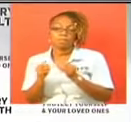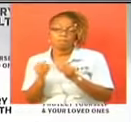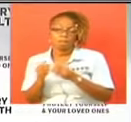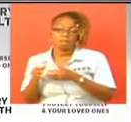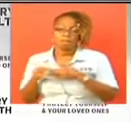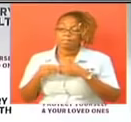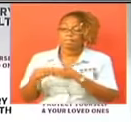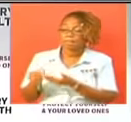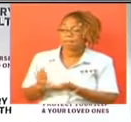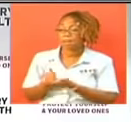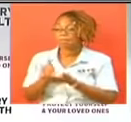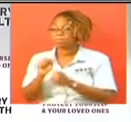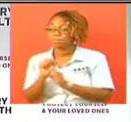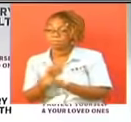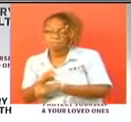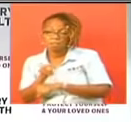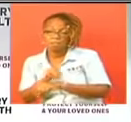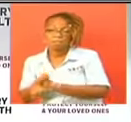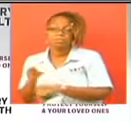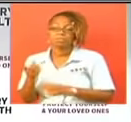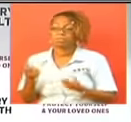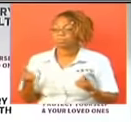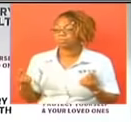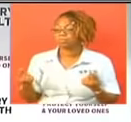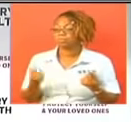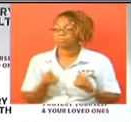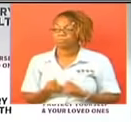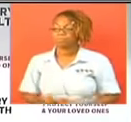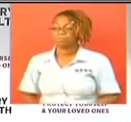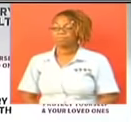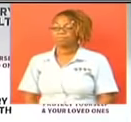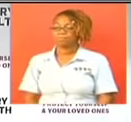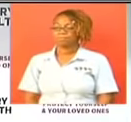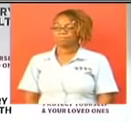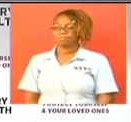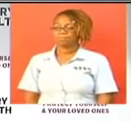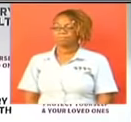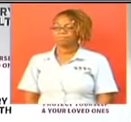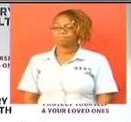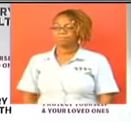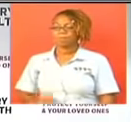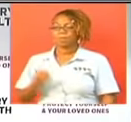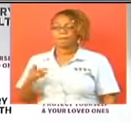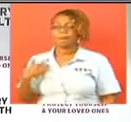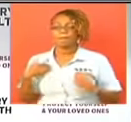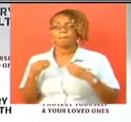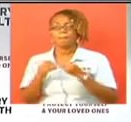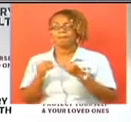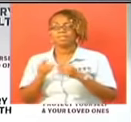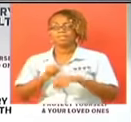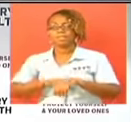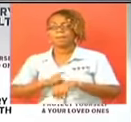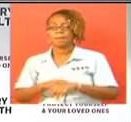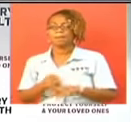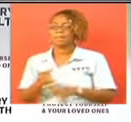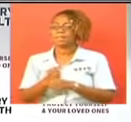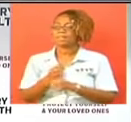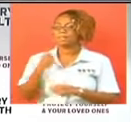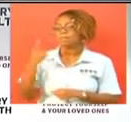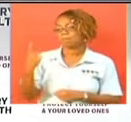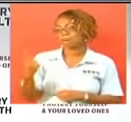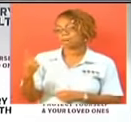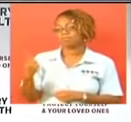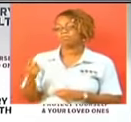Dr. Hines. We do have some time for a few more questions, so now we will take one brief question at a time. We go